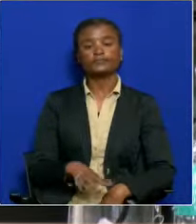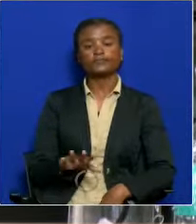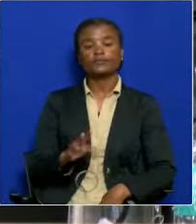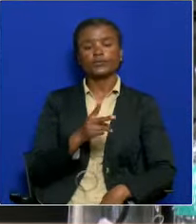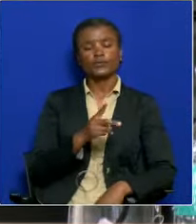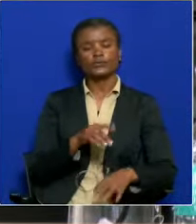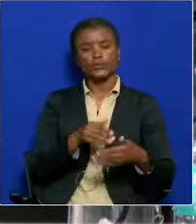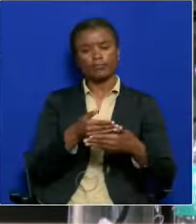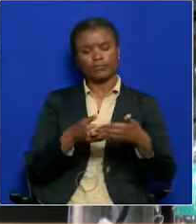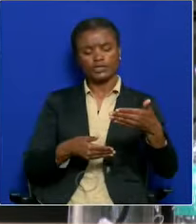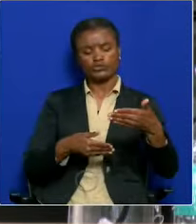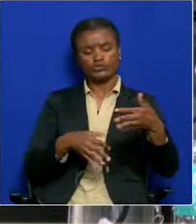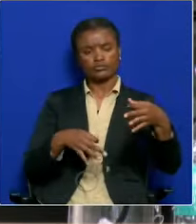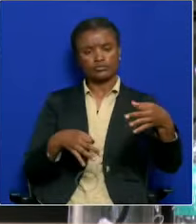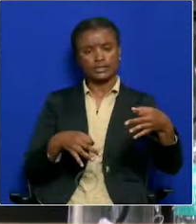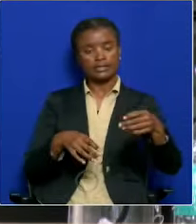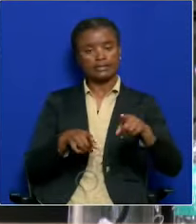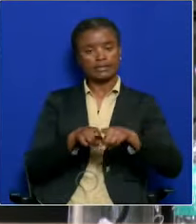you go down